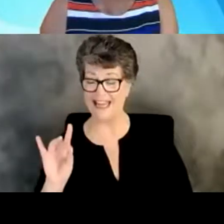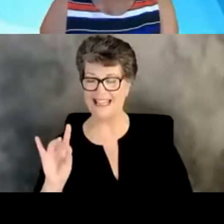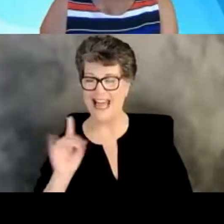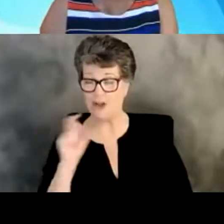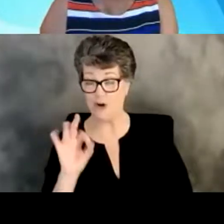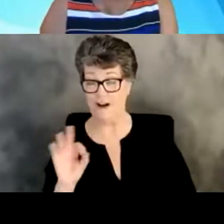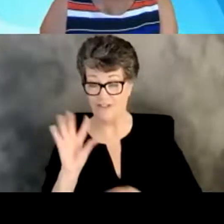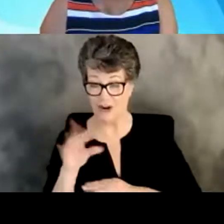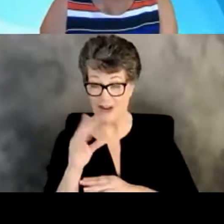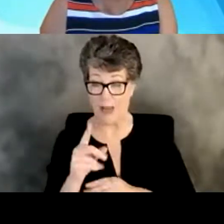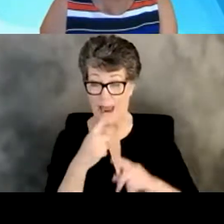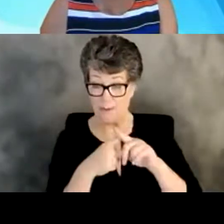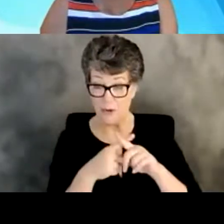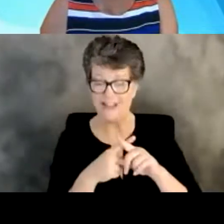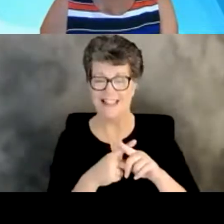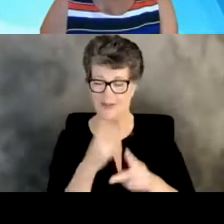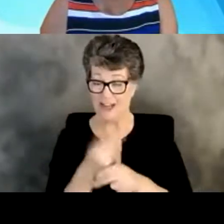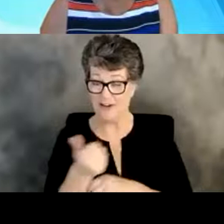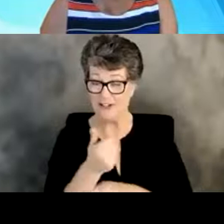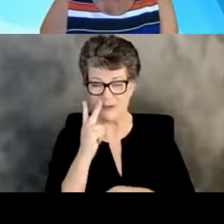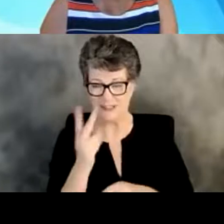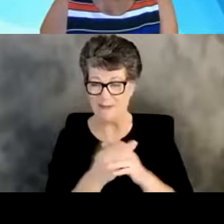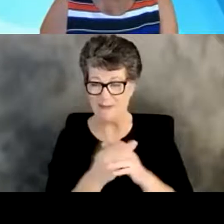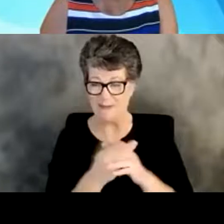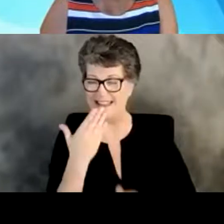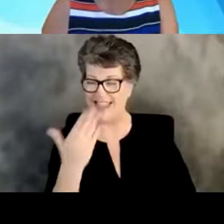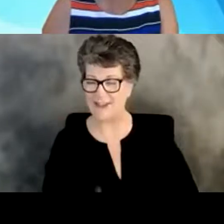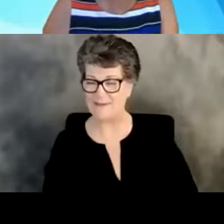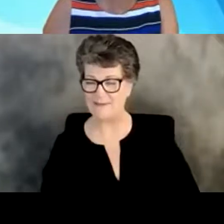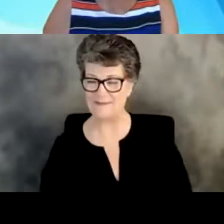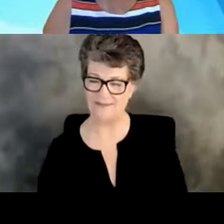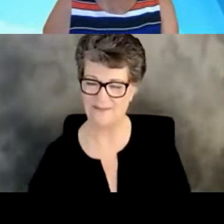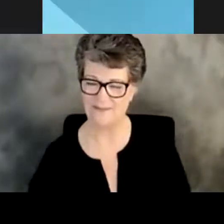camera and your mute while you take care, and we'll see you back in 10 minutes. Thank you so much.